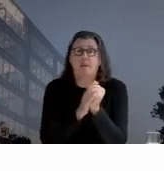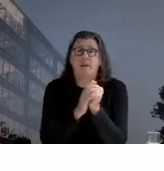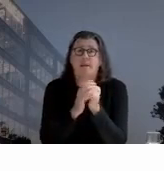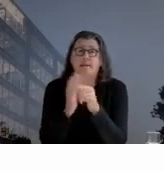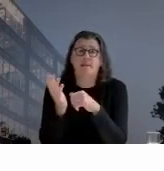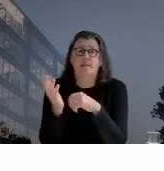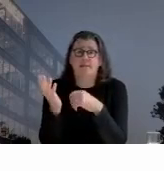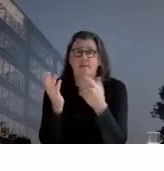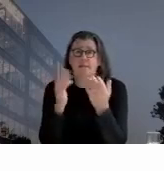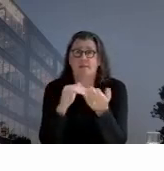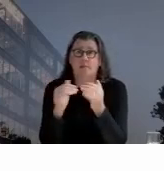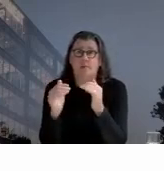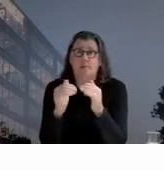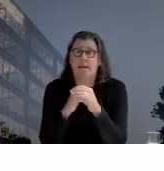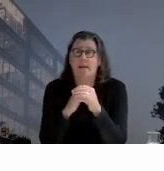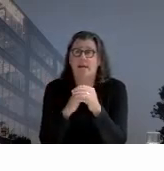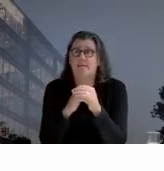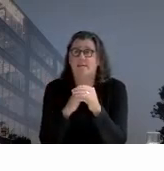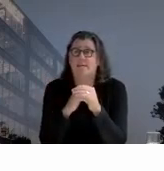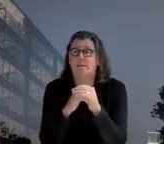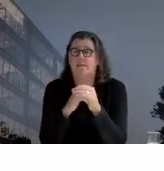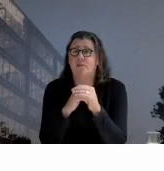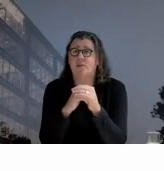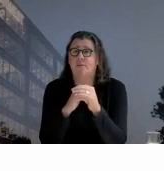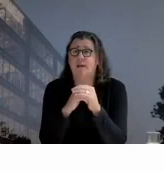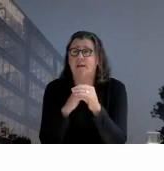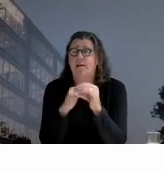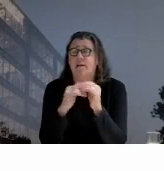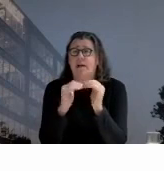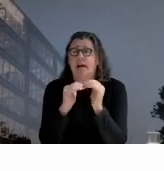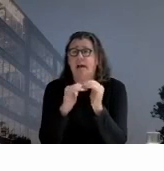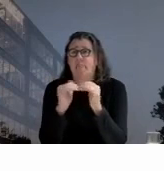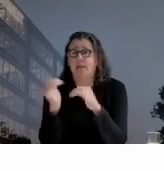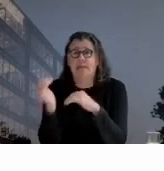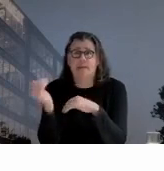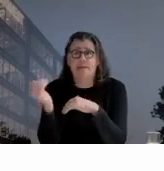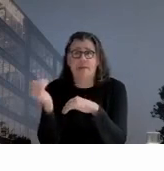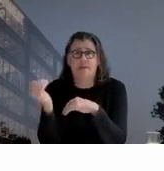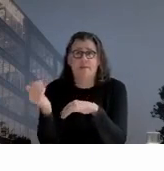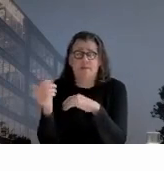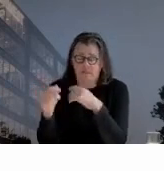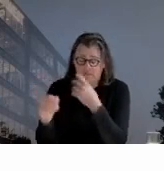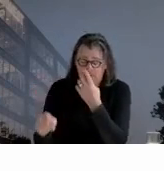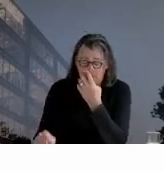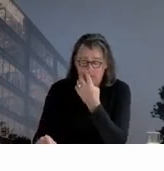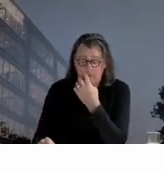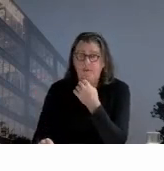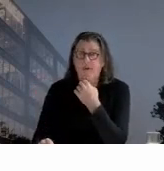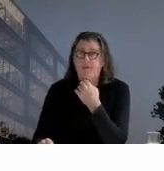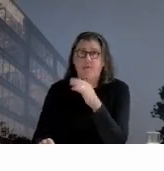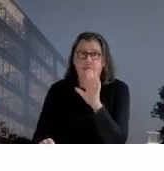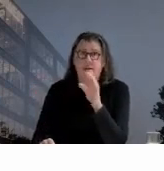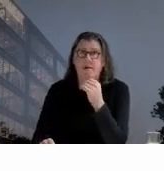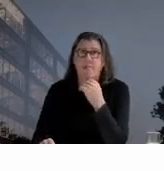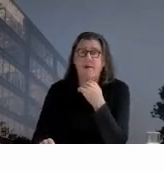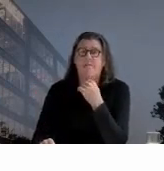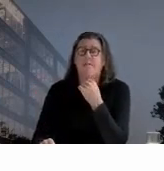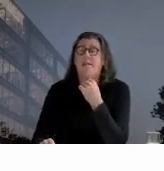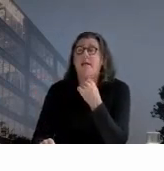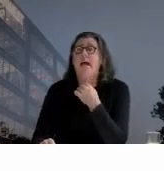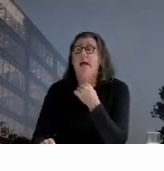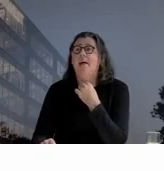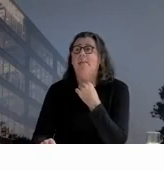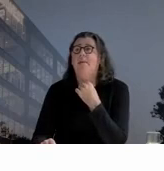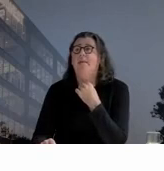Double story bay. In this instance, the one that we'll analyze is a single story bay. It's got a 50-50 window wall ratio,